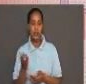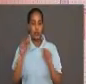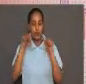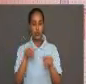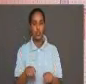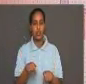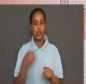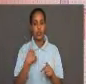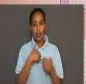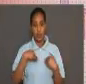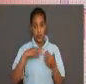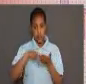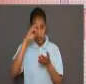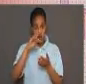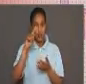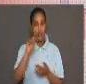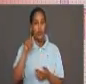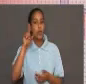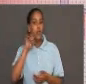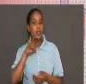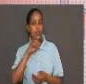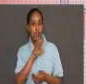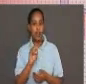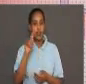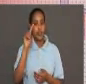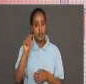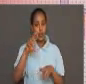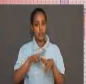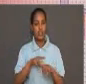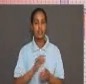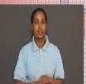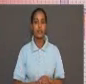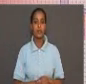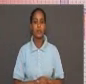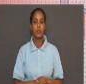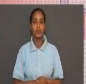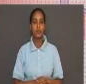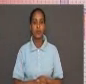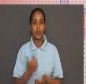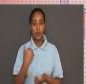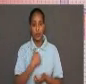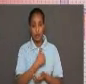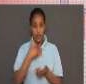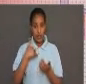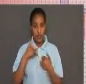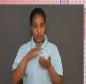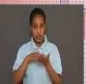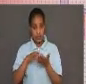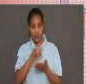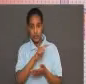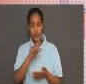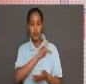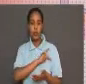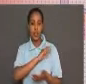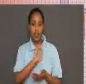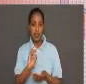Today, we have learned about thermoplastics and thermosets. We have studied their properties